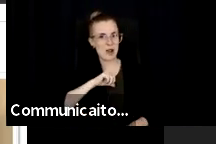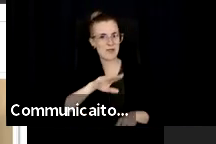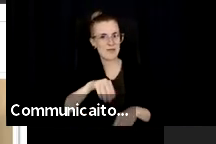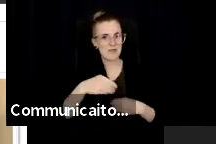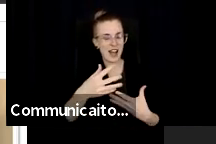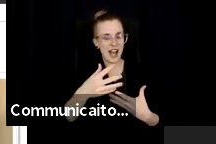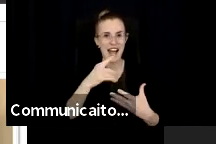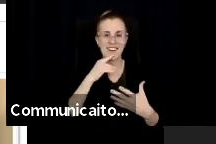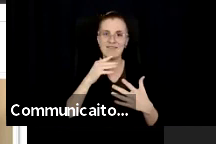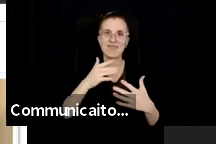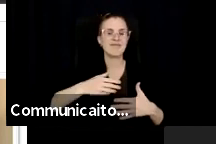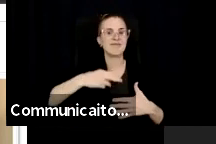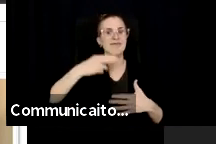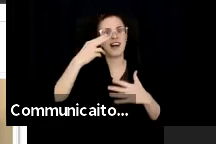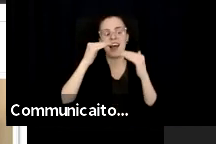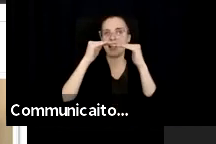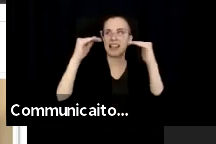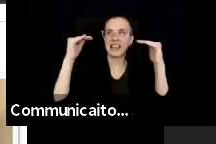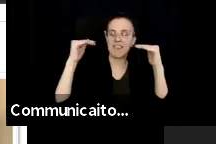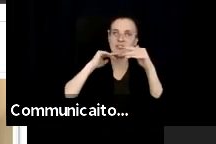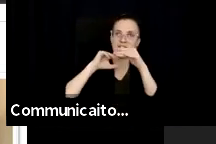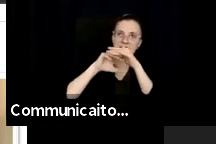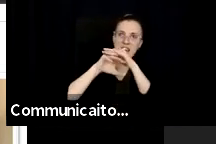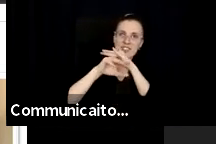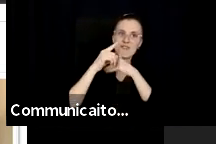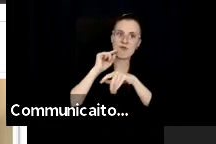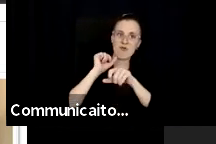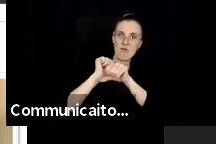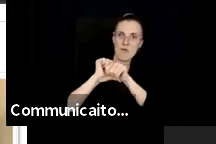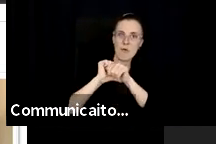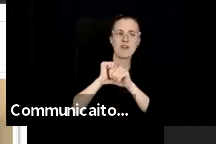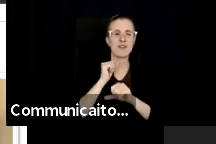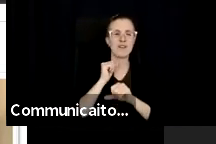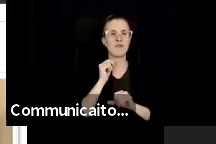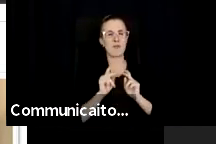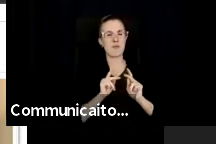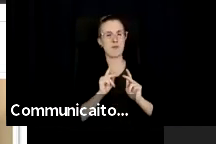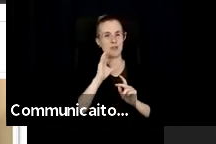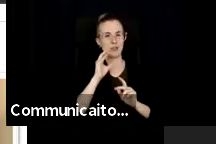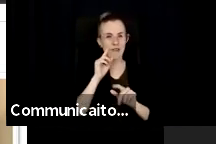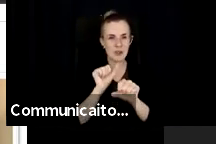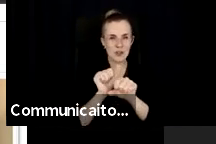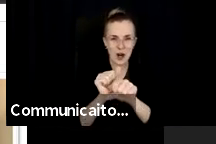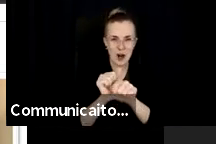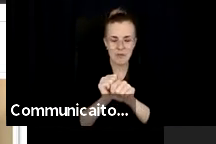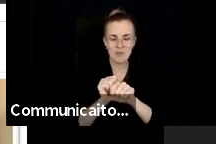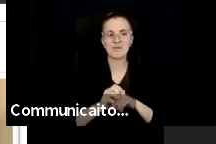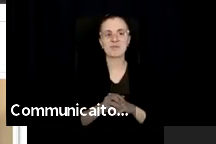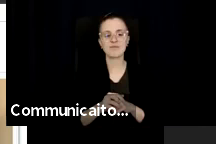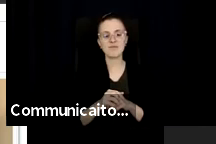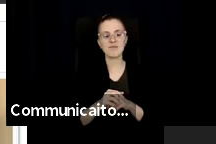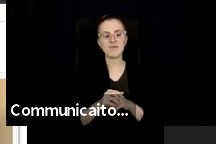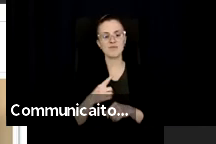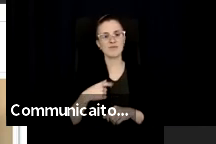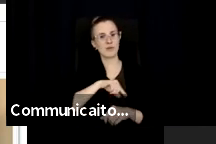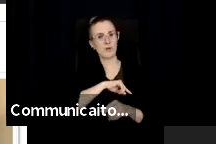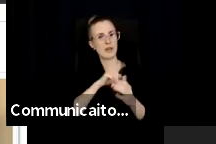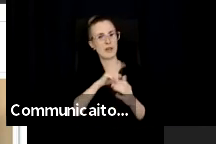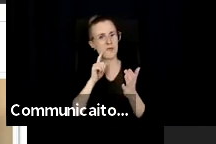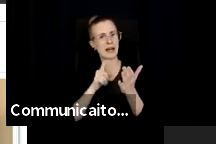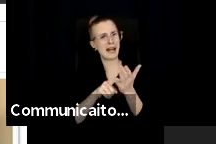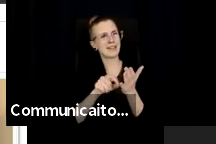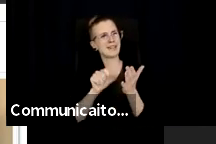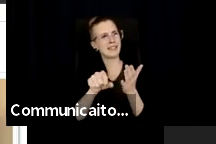to employment for job seekers with disabilities. We recognize that while we have done a lot, there